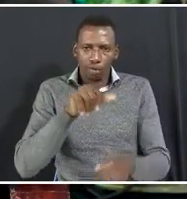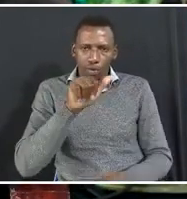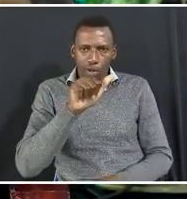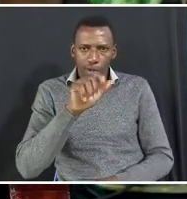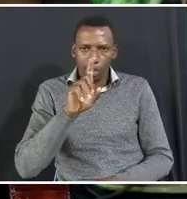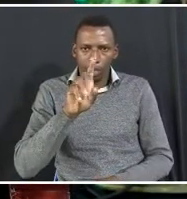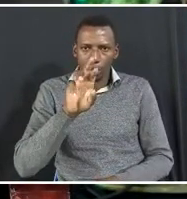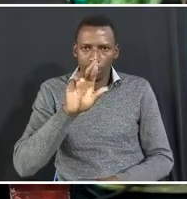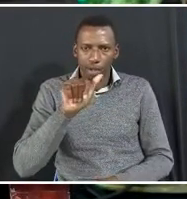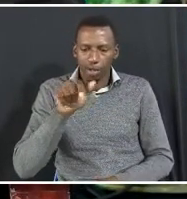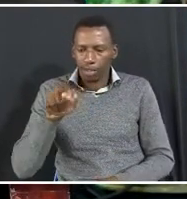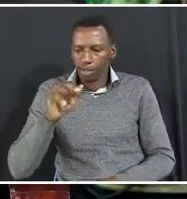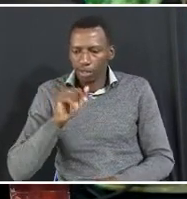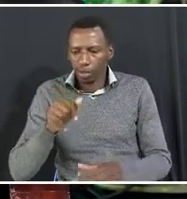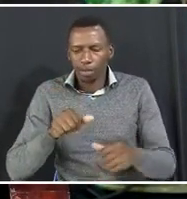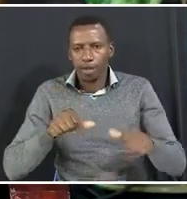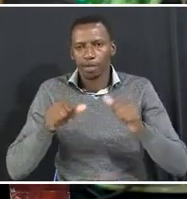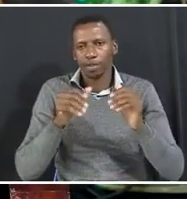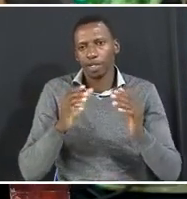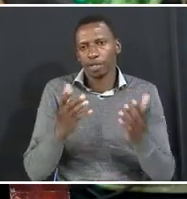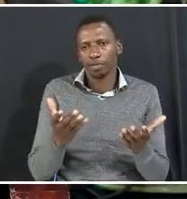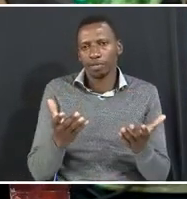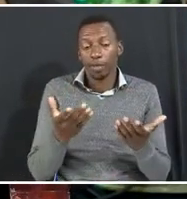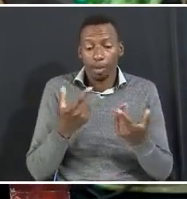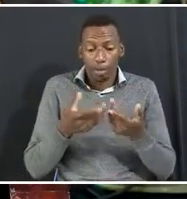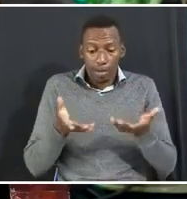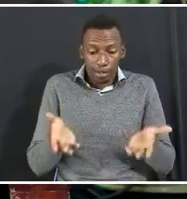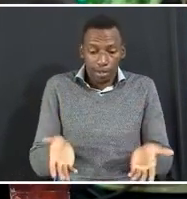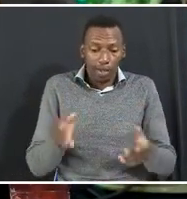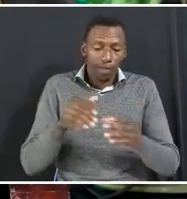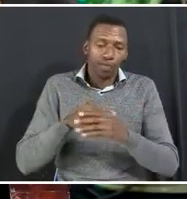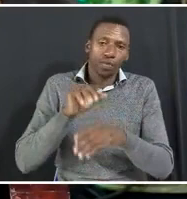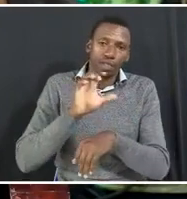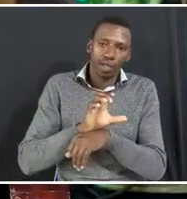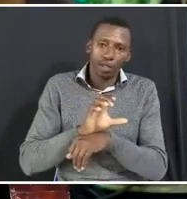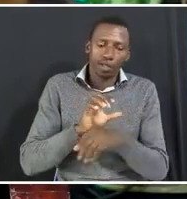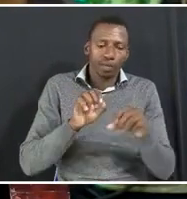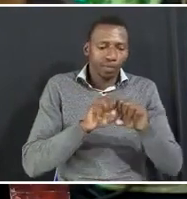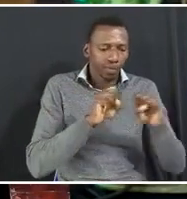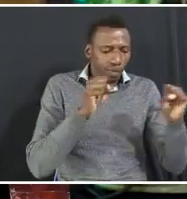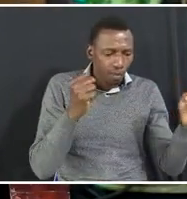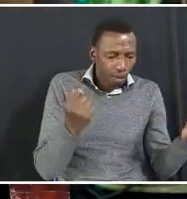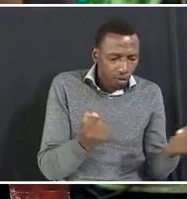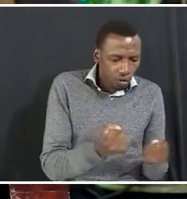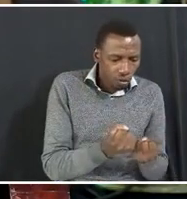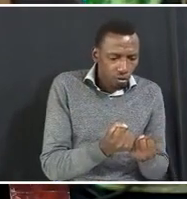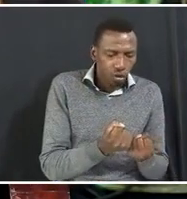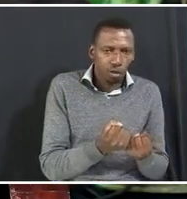of administrative. But here in church, the social corporate responsibility